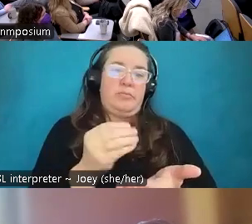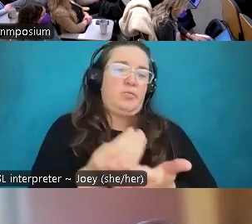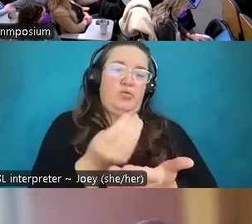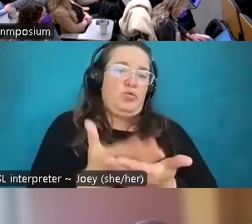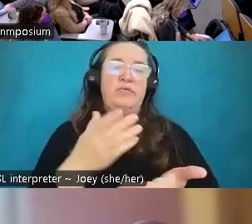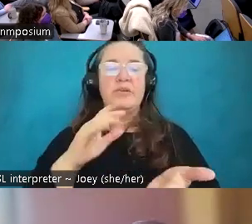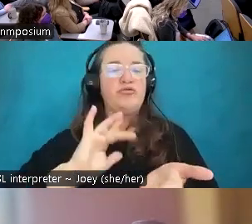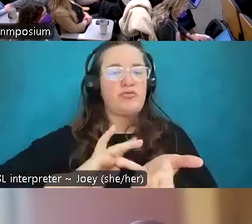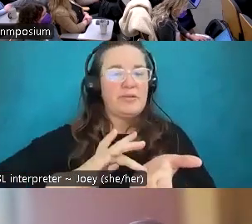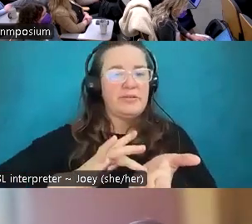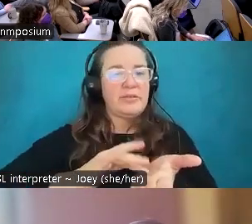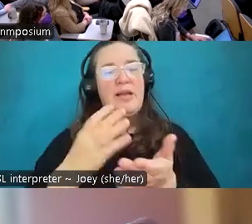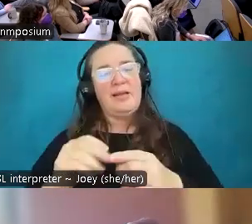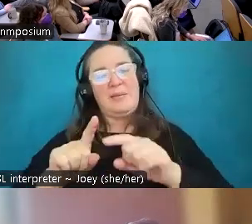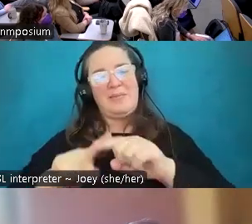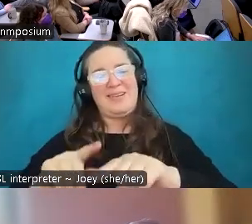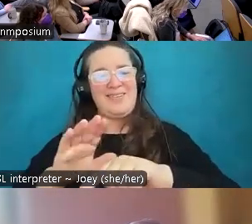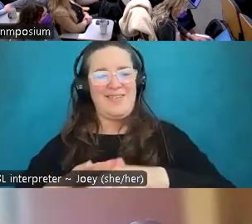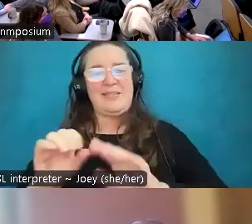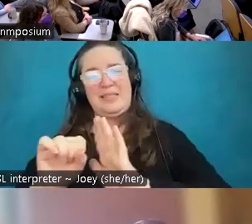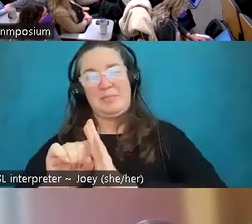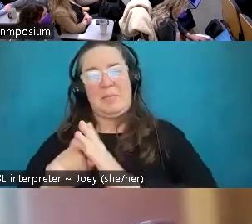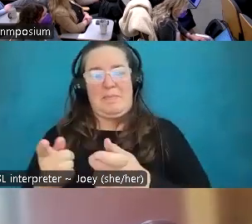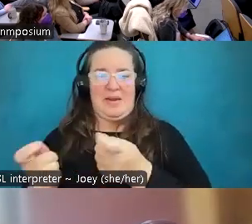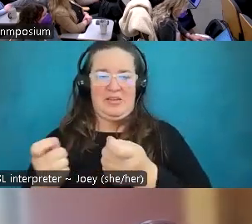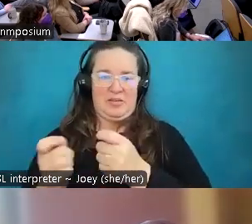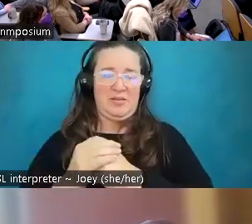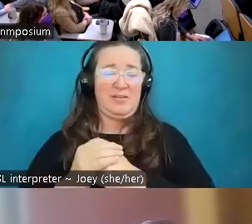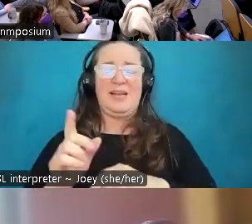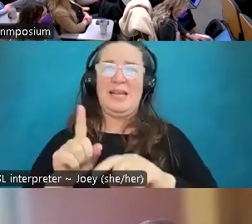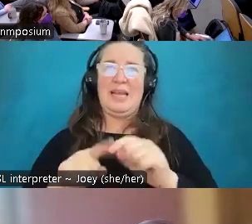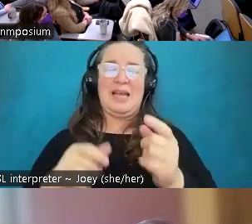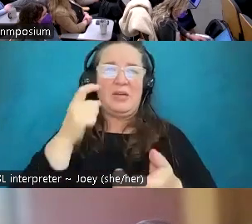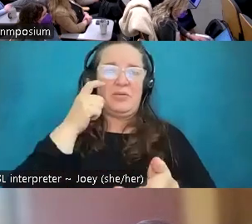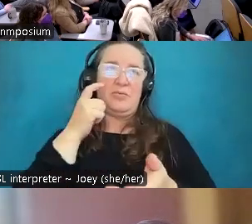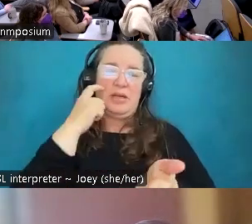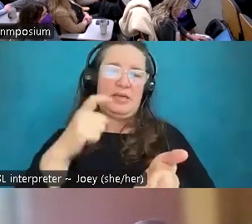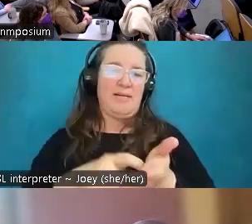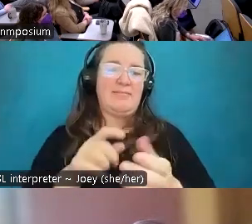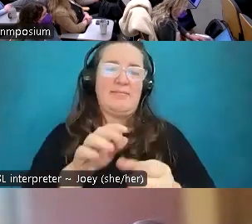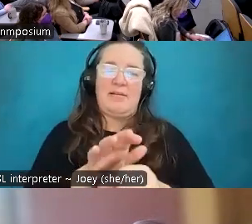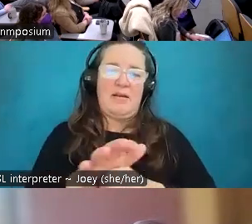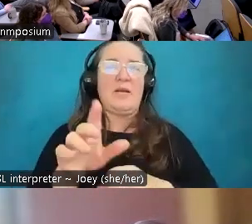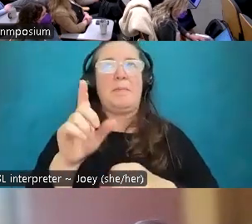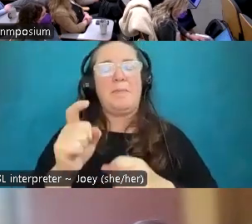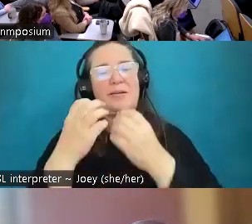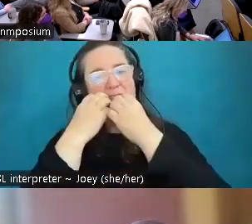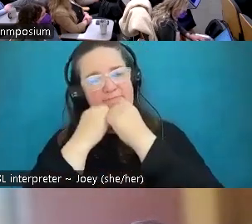management. And I can't emphasize enough that empathetic, supportive care can really reduce